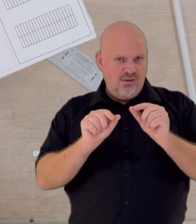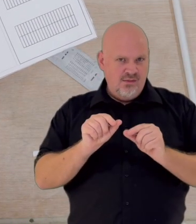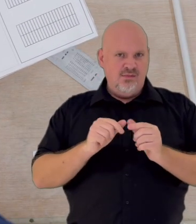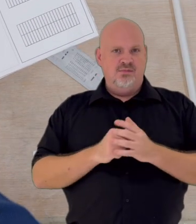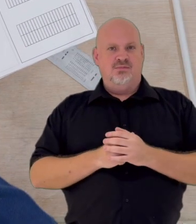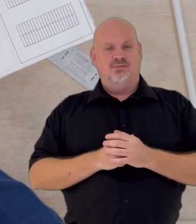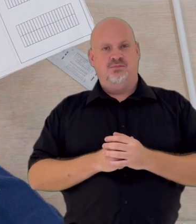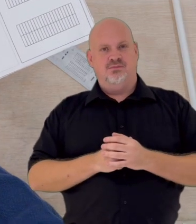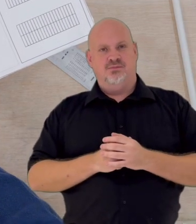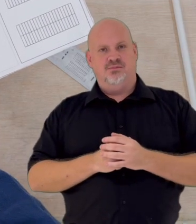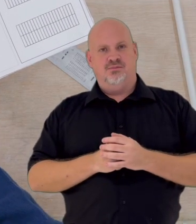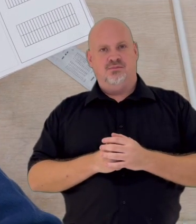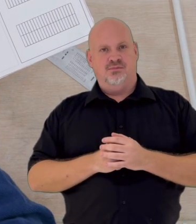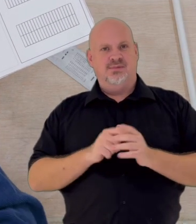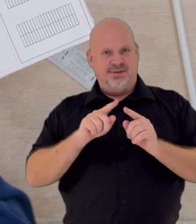and there.